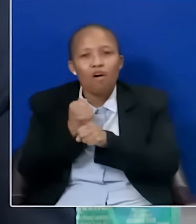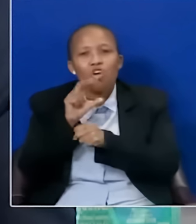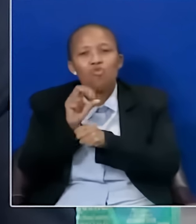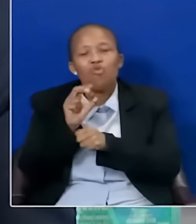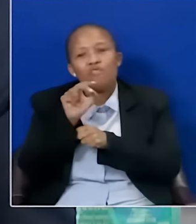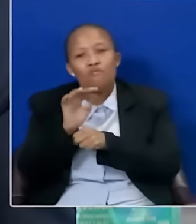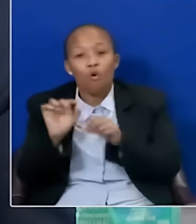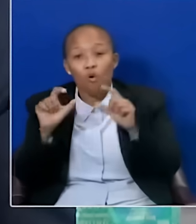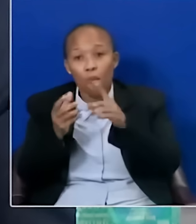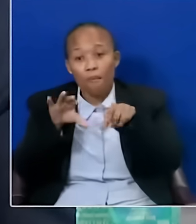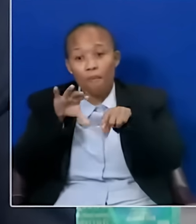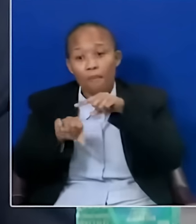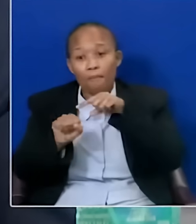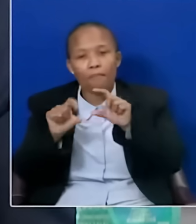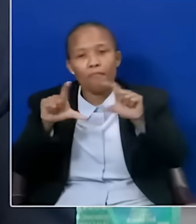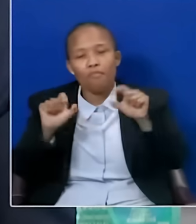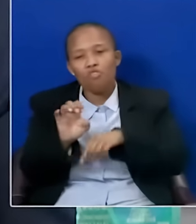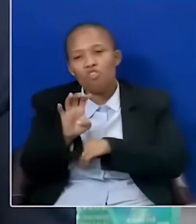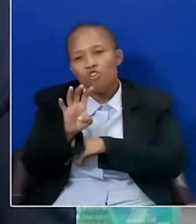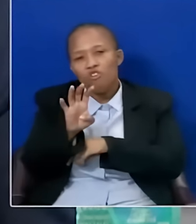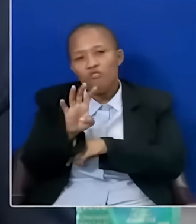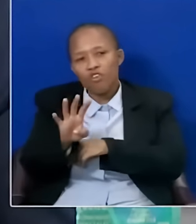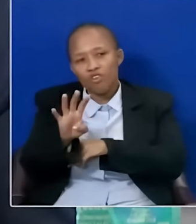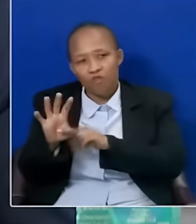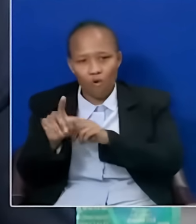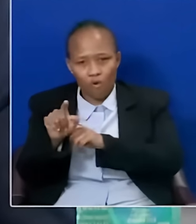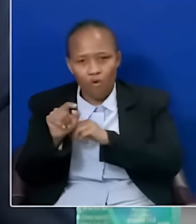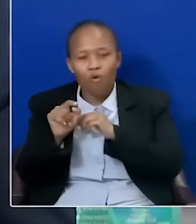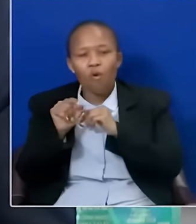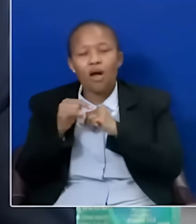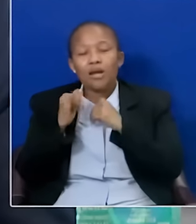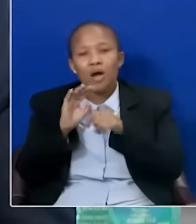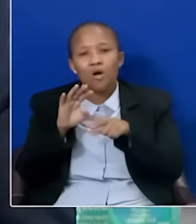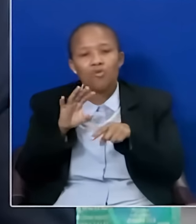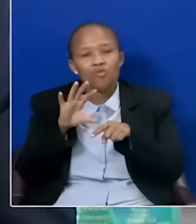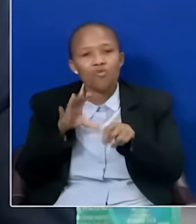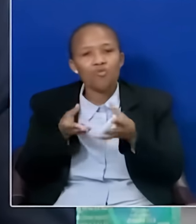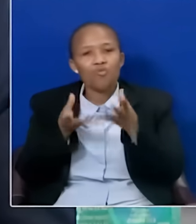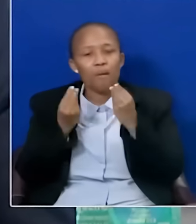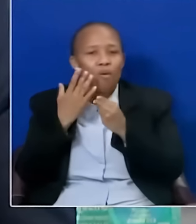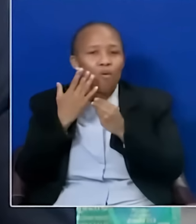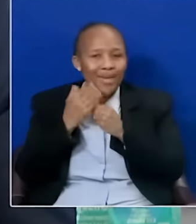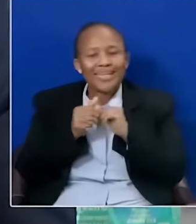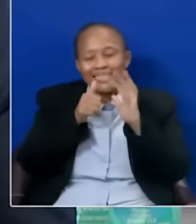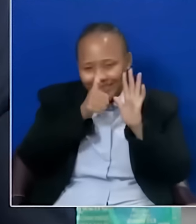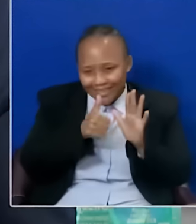you check when it was acquired, then it was acquired on the 6th of September